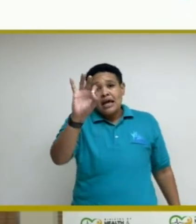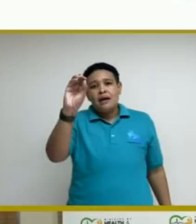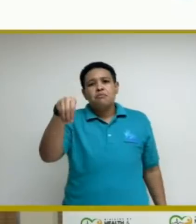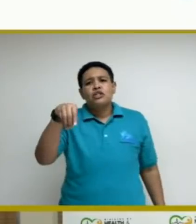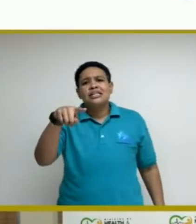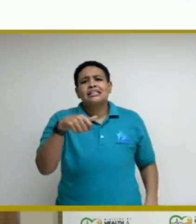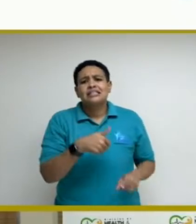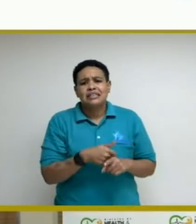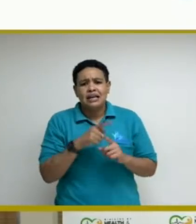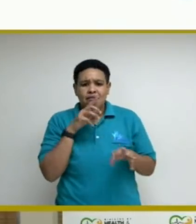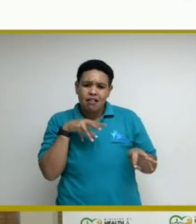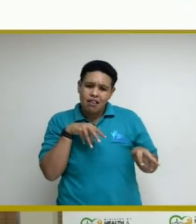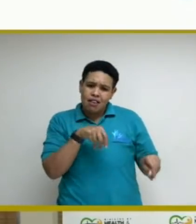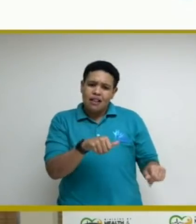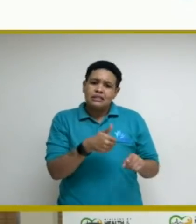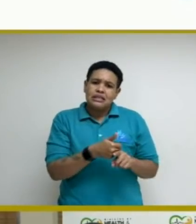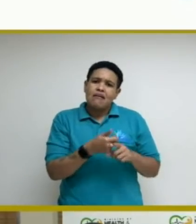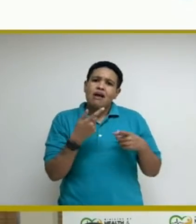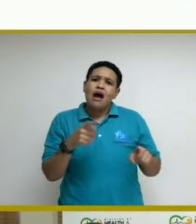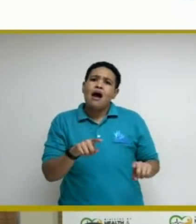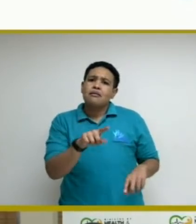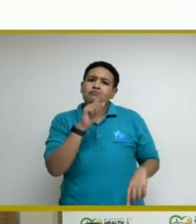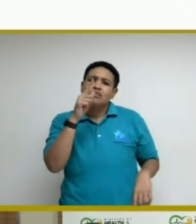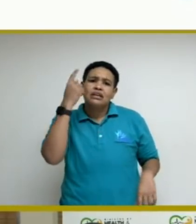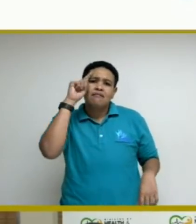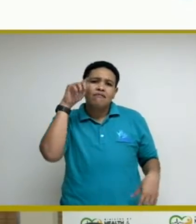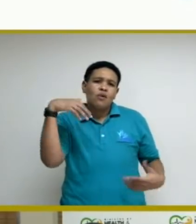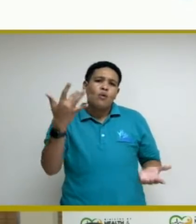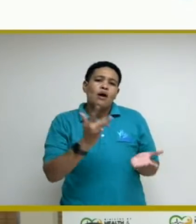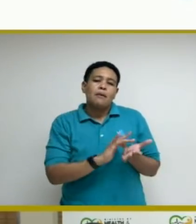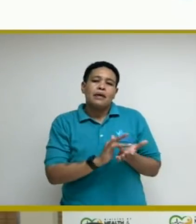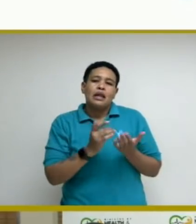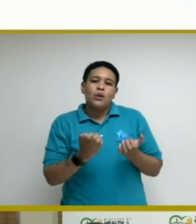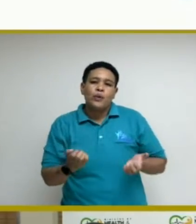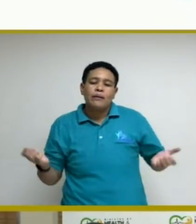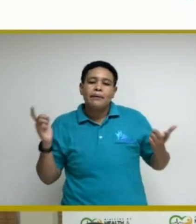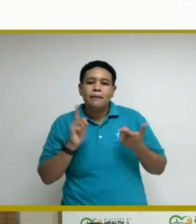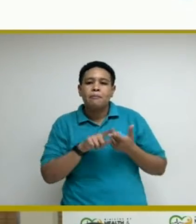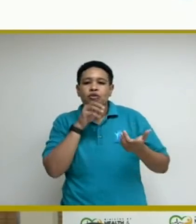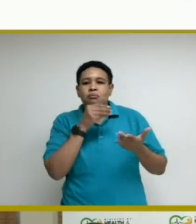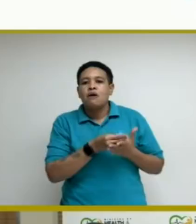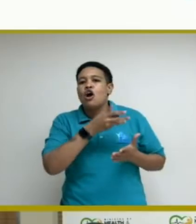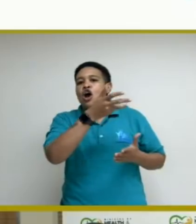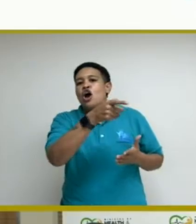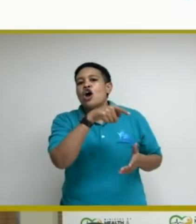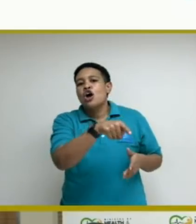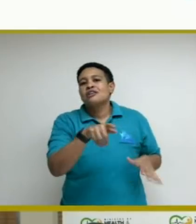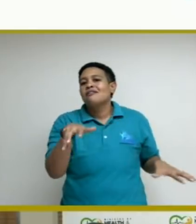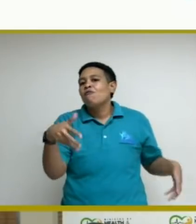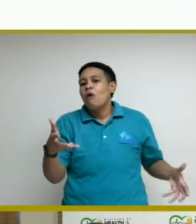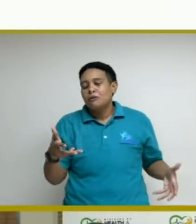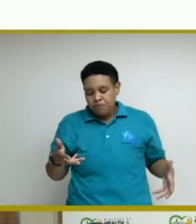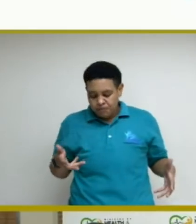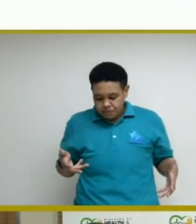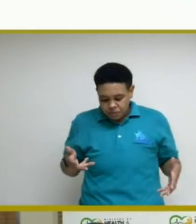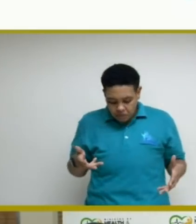11.89% of the expenditure has been for medical equipment and the purchase of